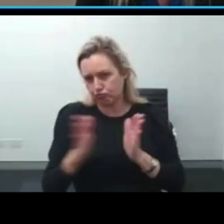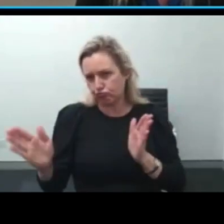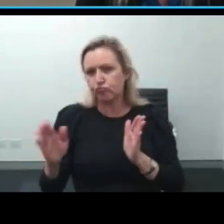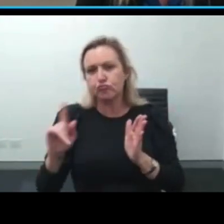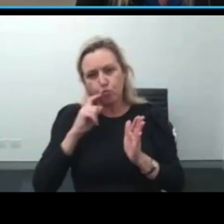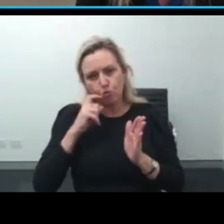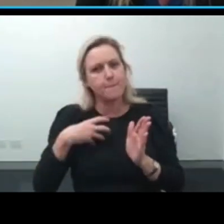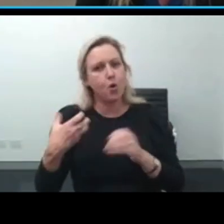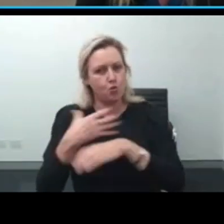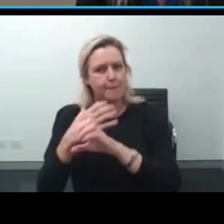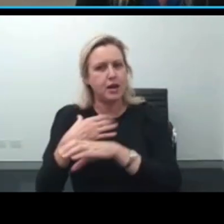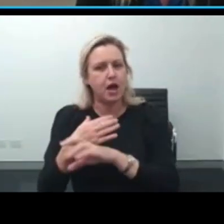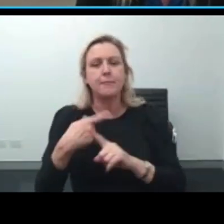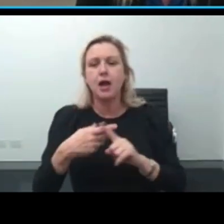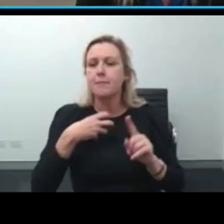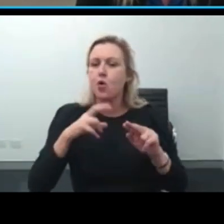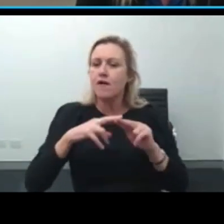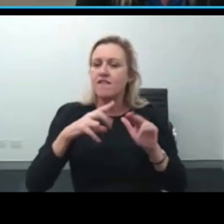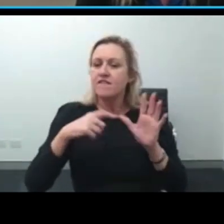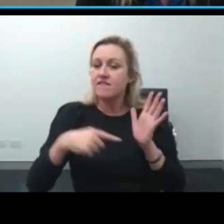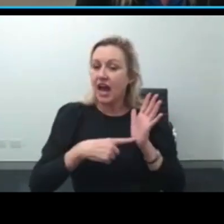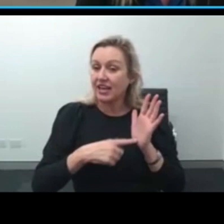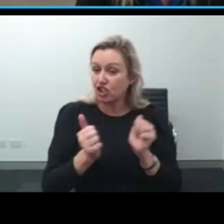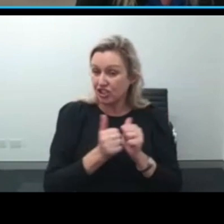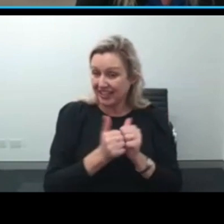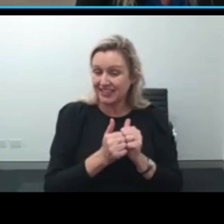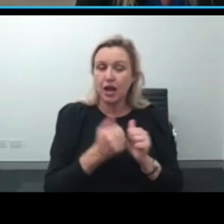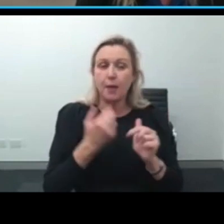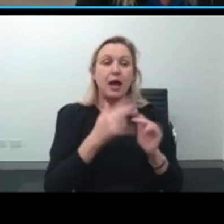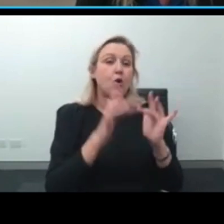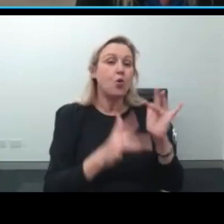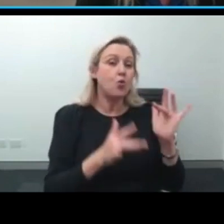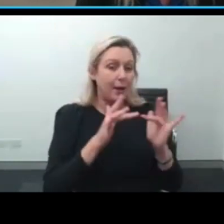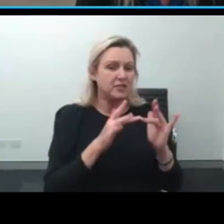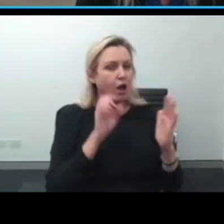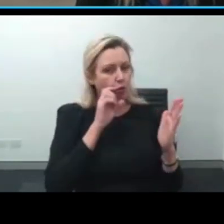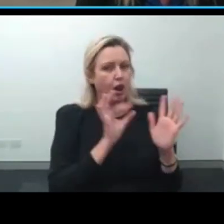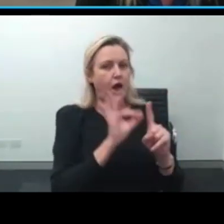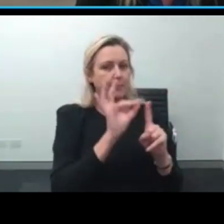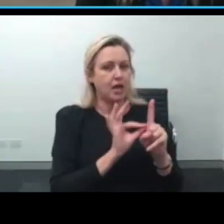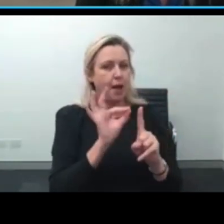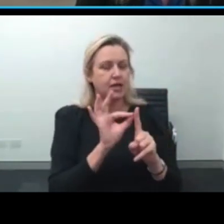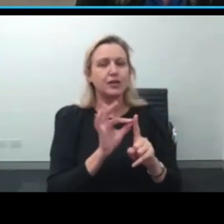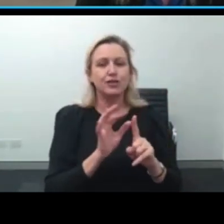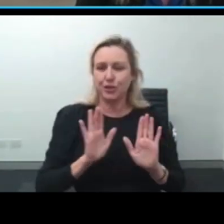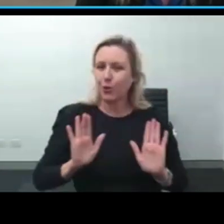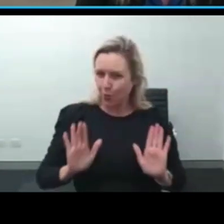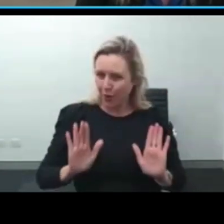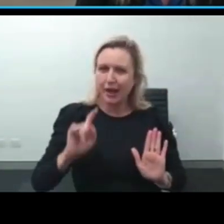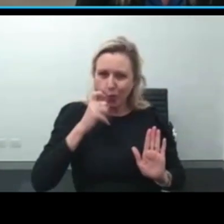also planning more fact sheets and updates to web content as needed. So watch this space as more information will be coming as it's